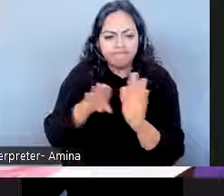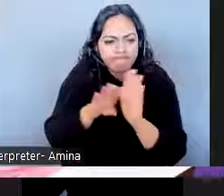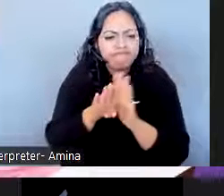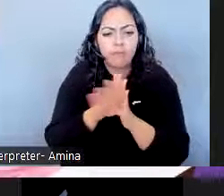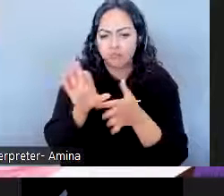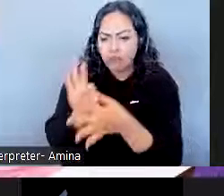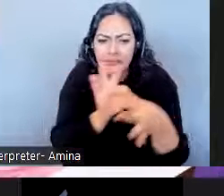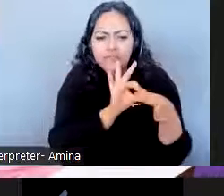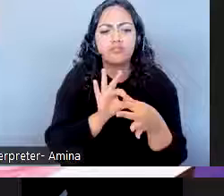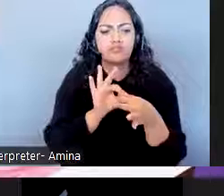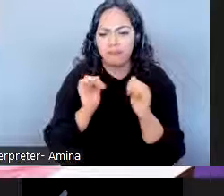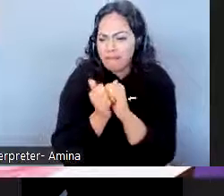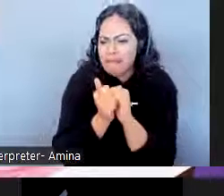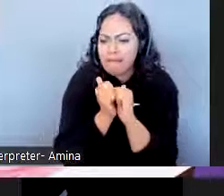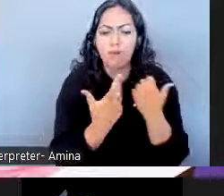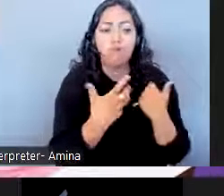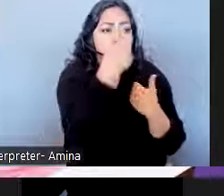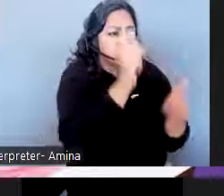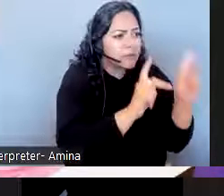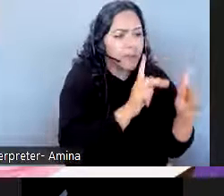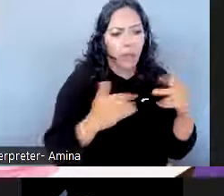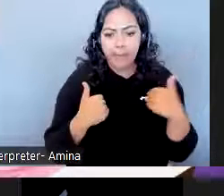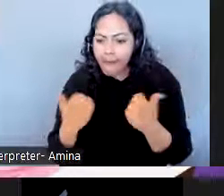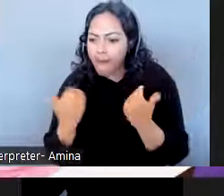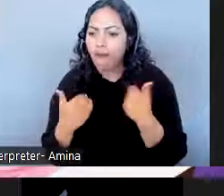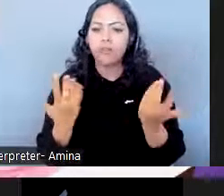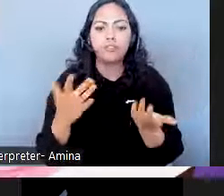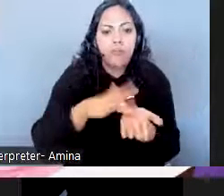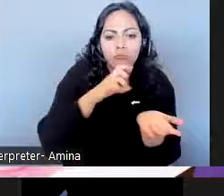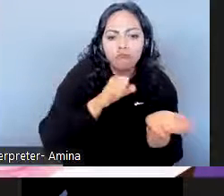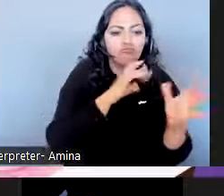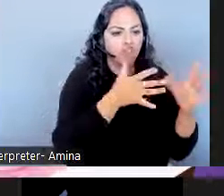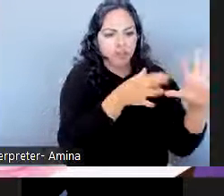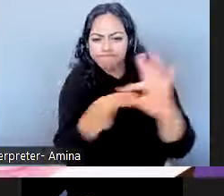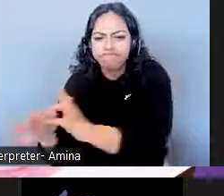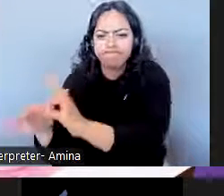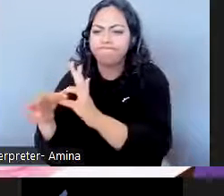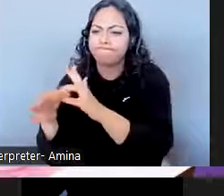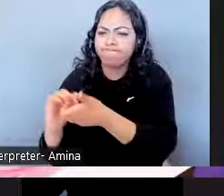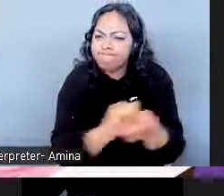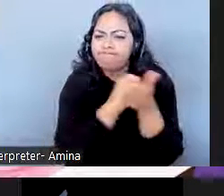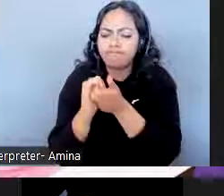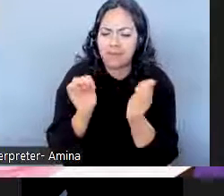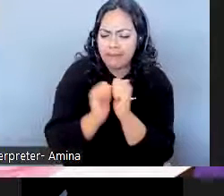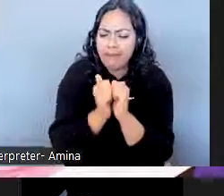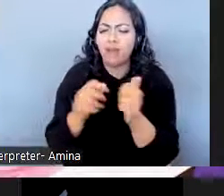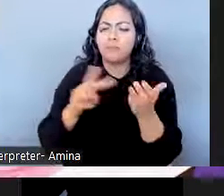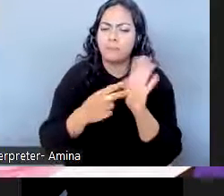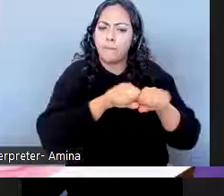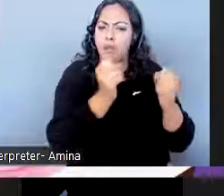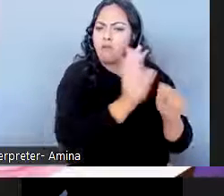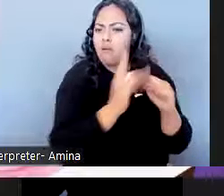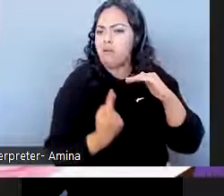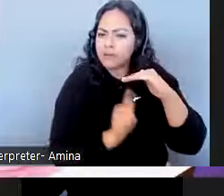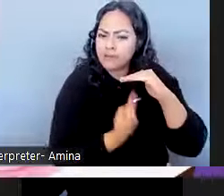relationships as a significant tool to help not only break social isolation, but also build bridges again